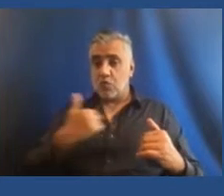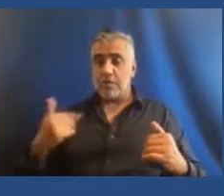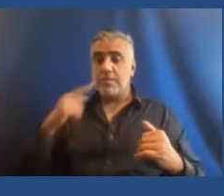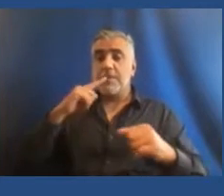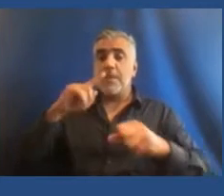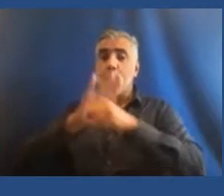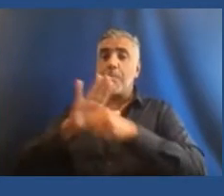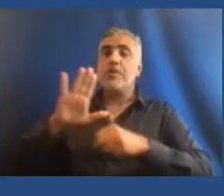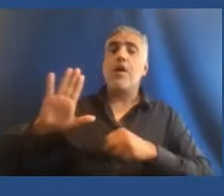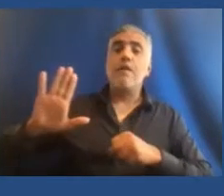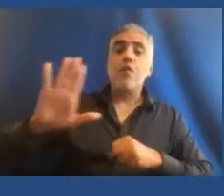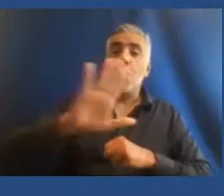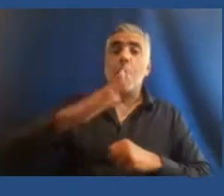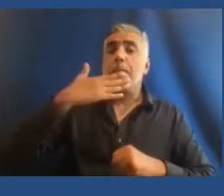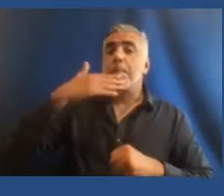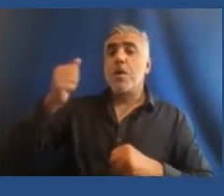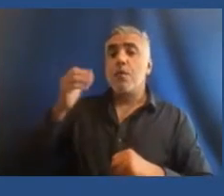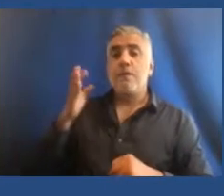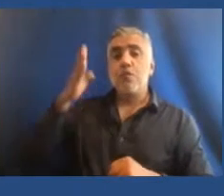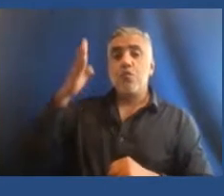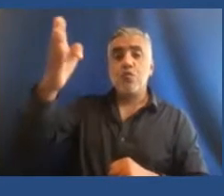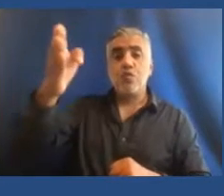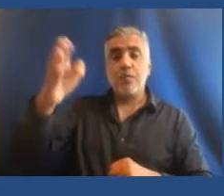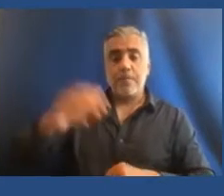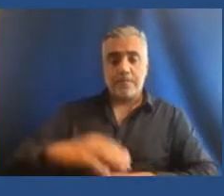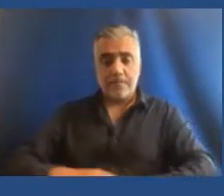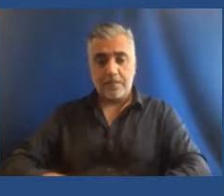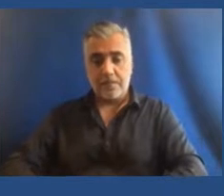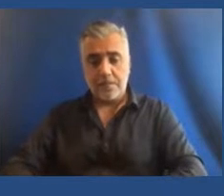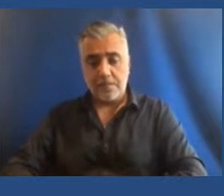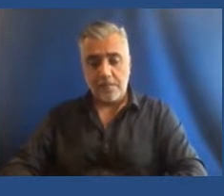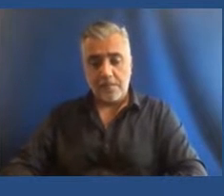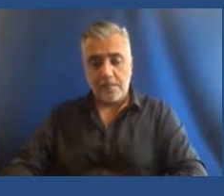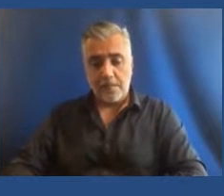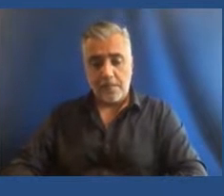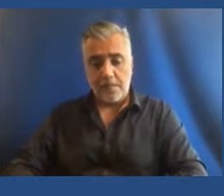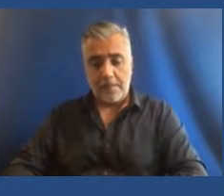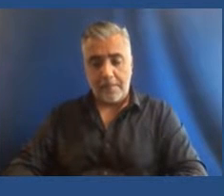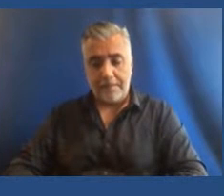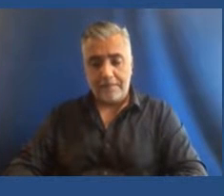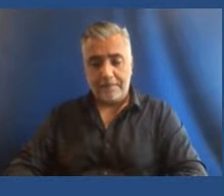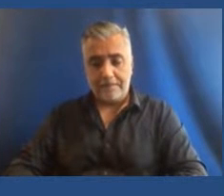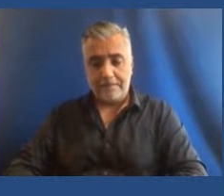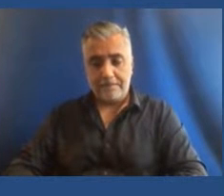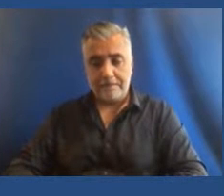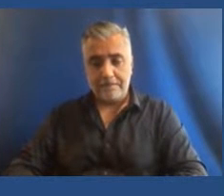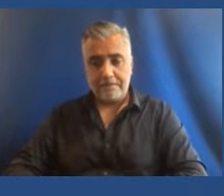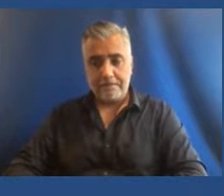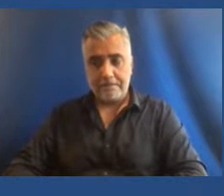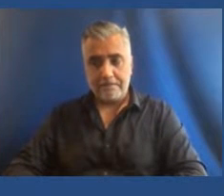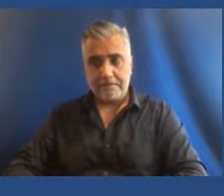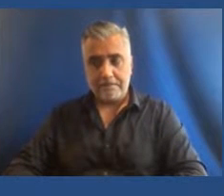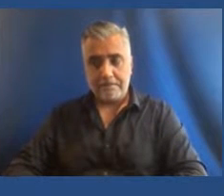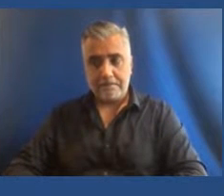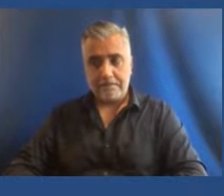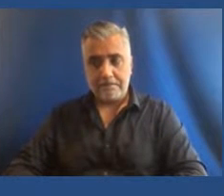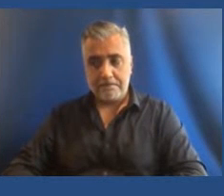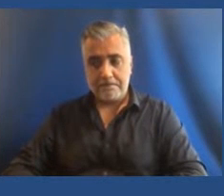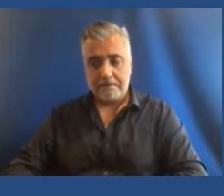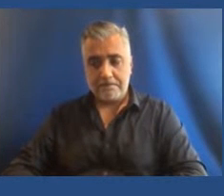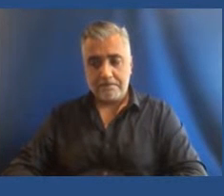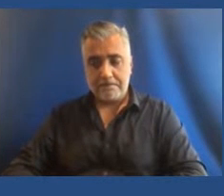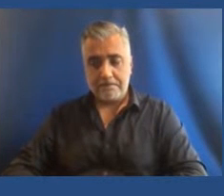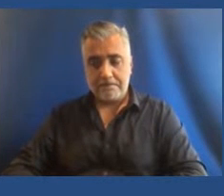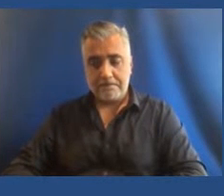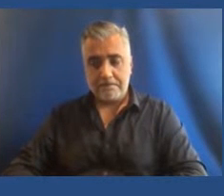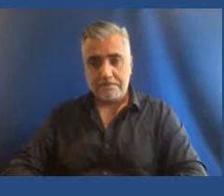you, for 1,000 years the cross was the promise, was the column of your salvation. Now may the sign of Christ be